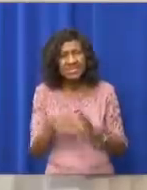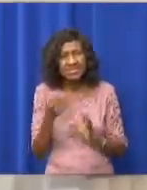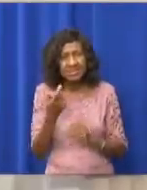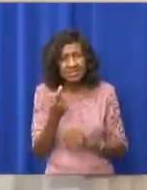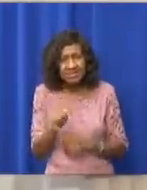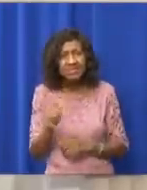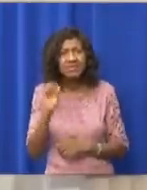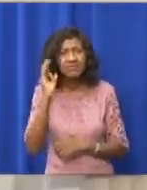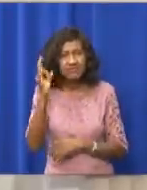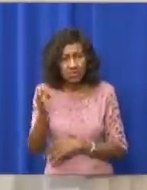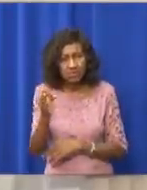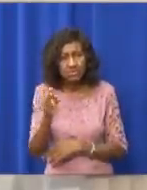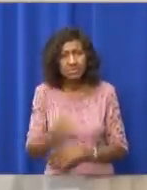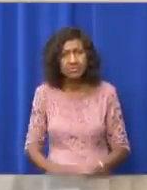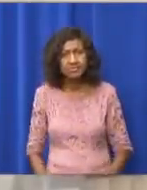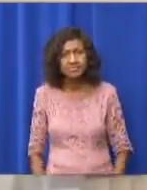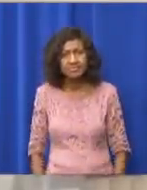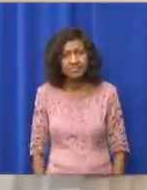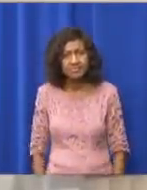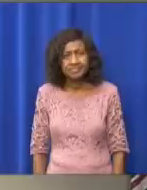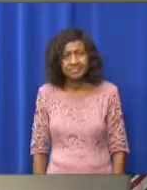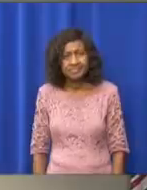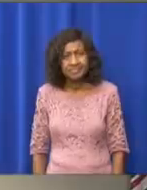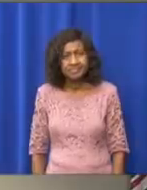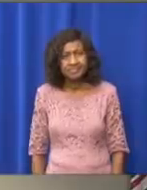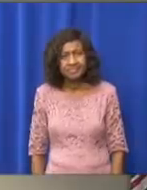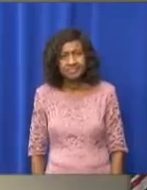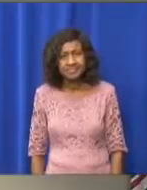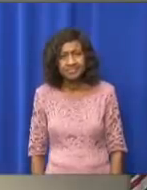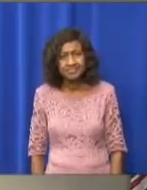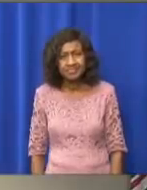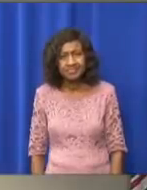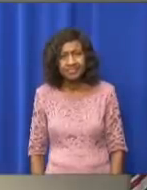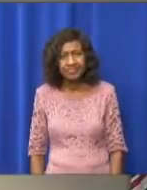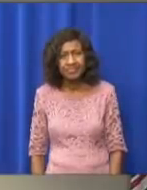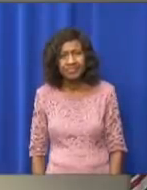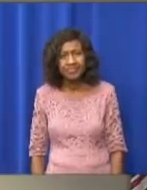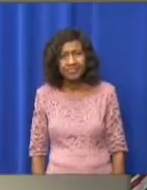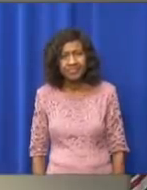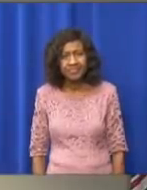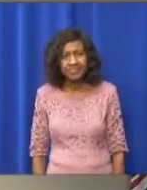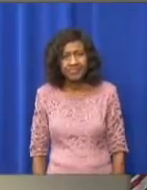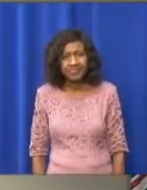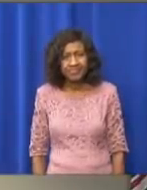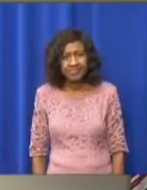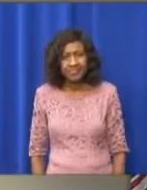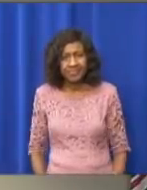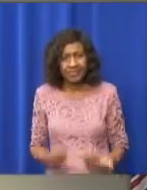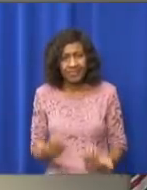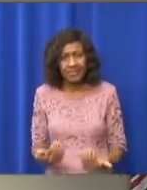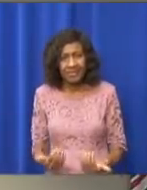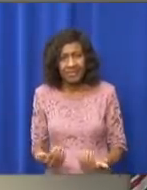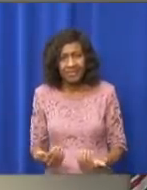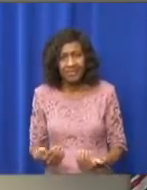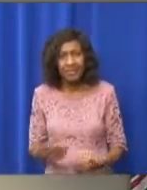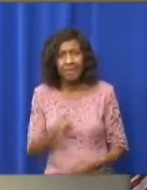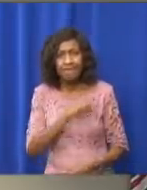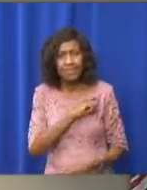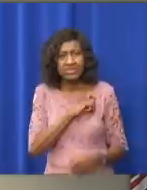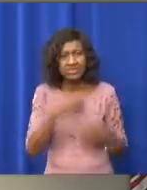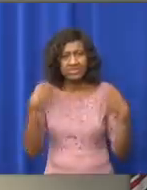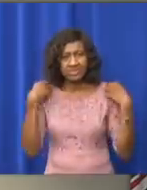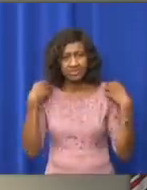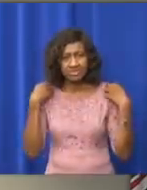Okay, great. Thank you very much, Dr. Lee. Thank you very much, Reshma. Dr. Lee, thank you very much as well. I'd like to now call on Commissioner